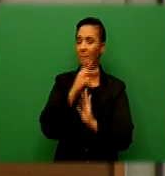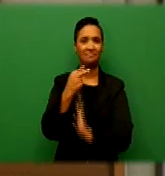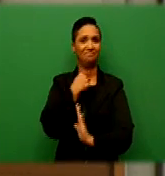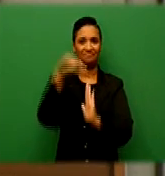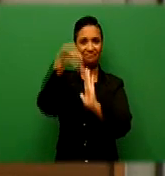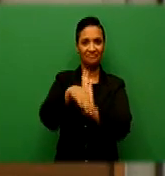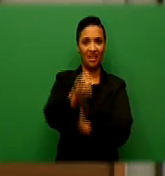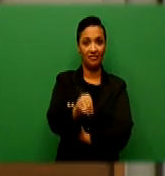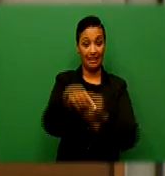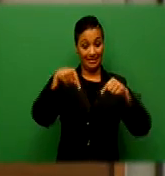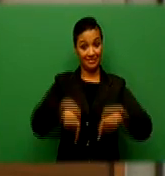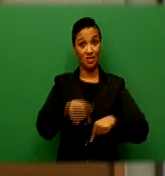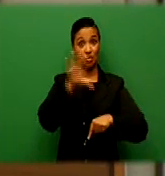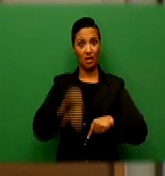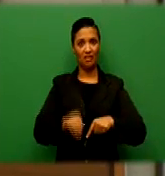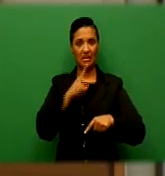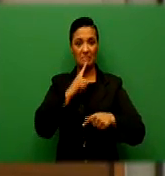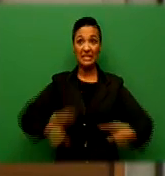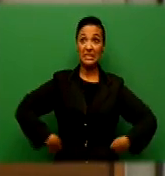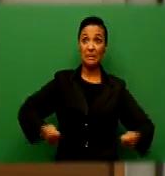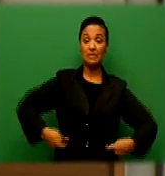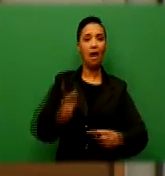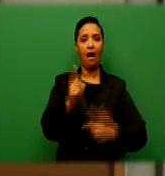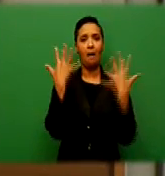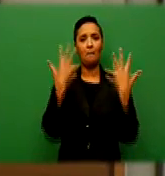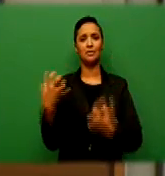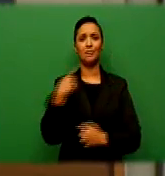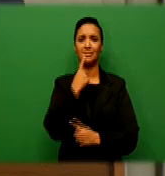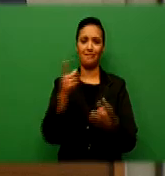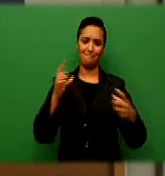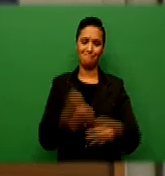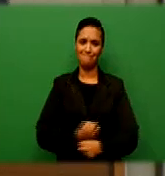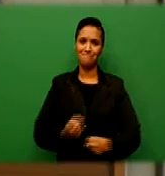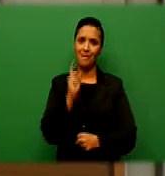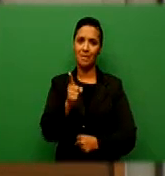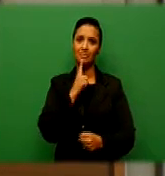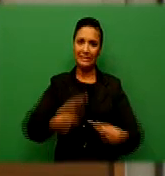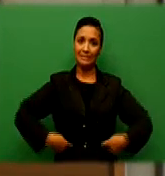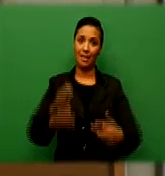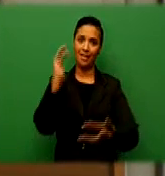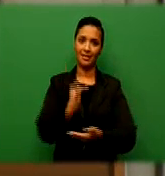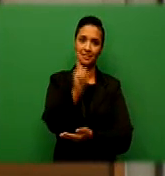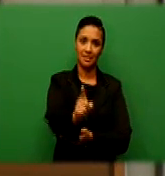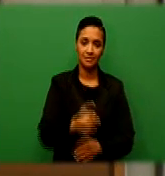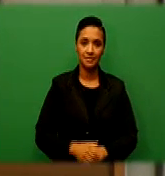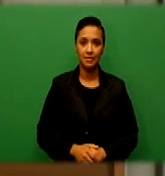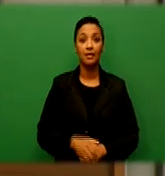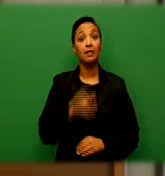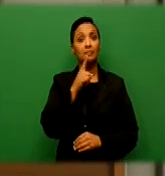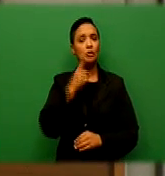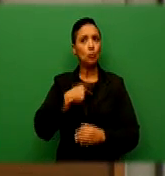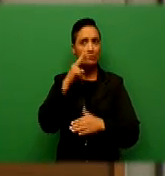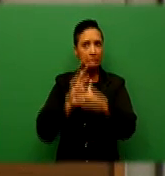to domestic monetary tightening. Offsetting factors include the weak domestic growth